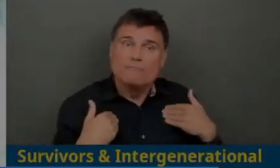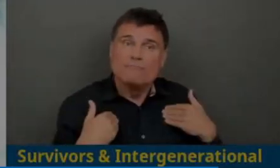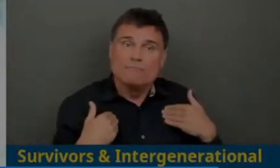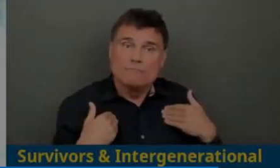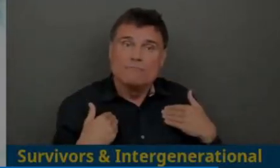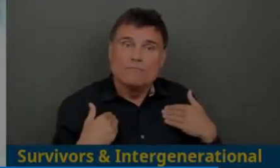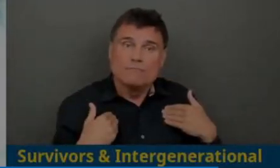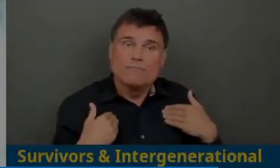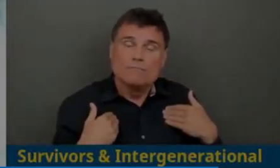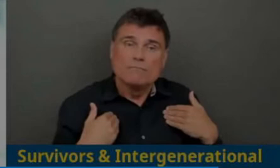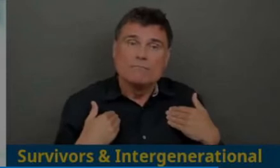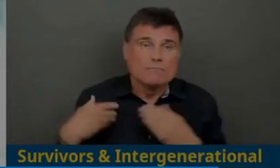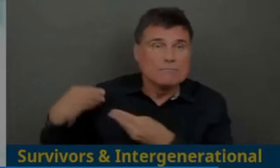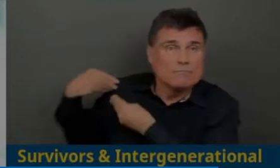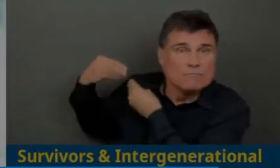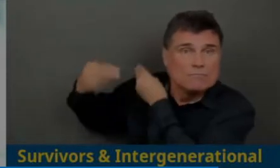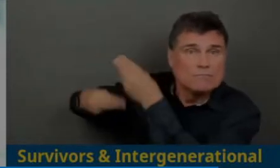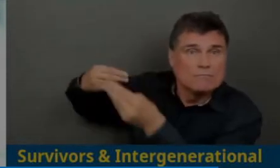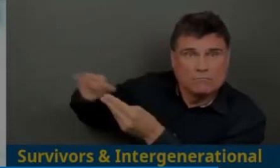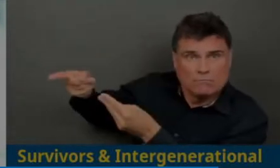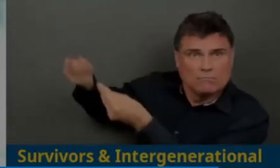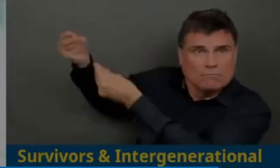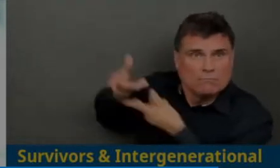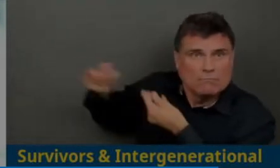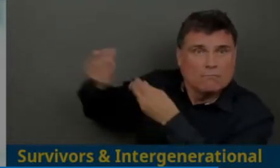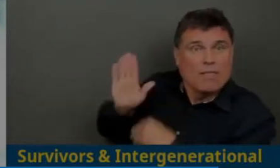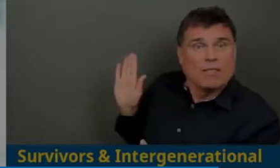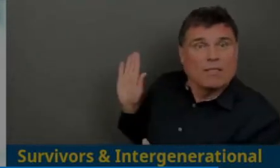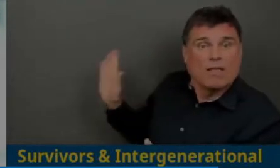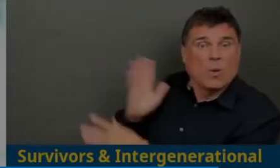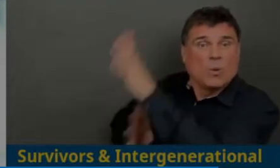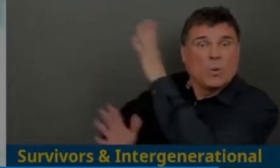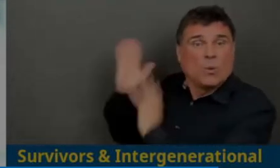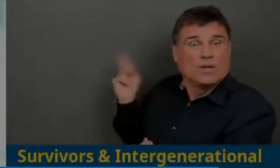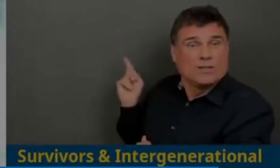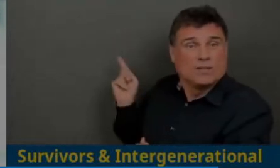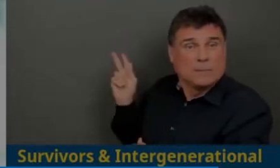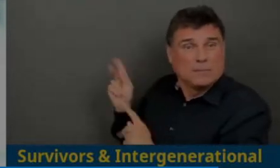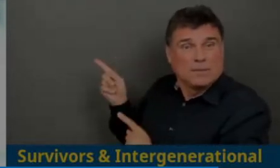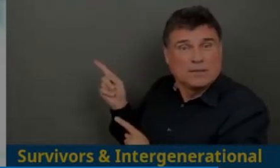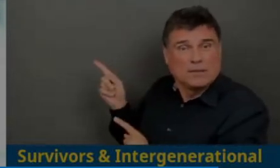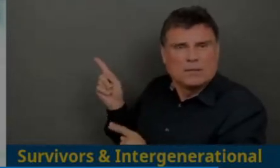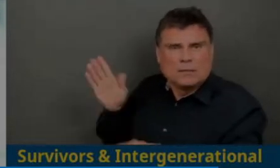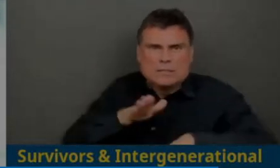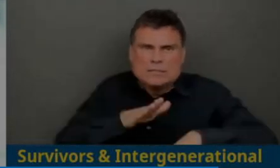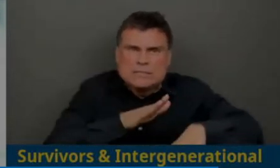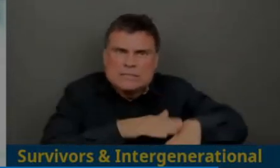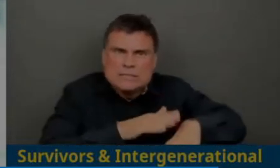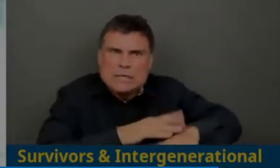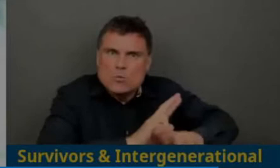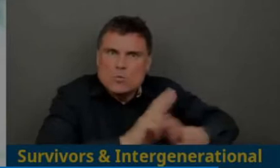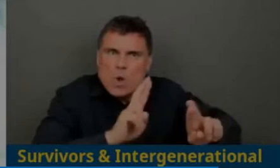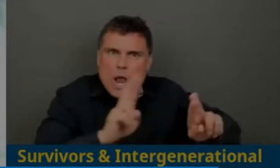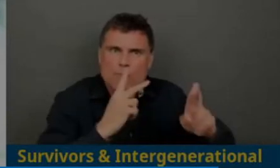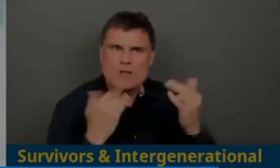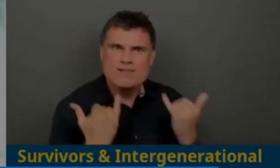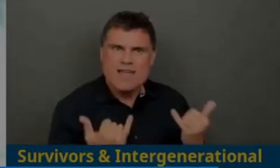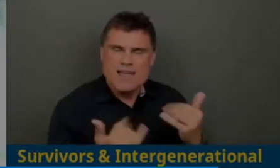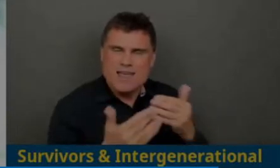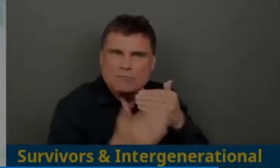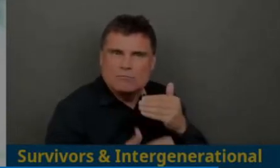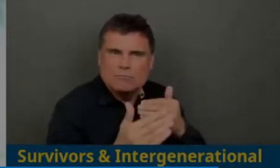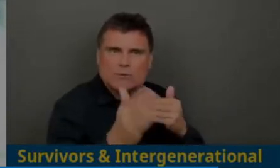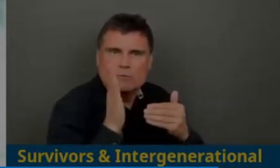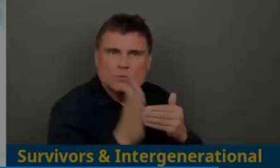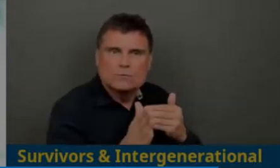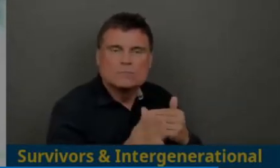where our ancestors spoke and prepared us for this time. Our ancestors saw that we would go